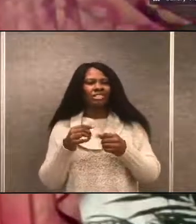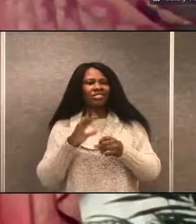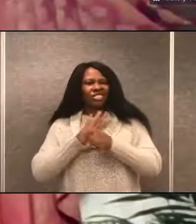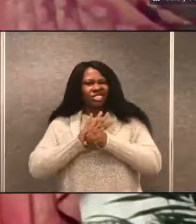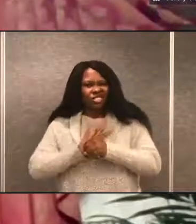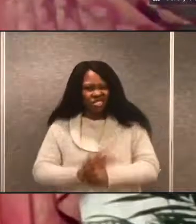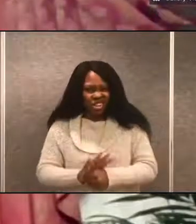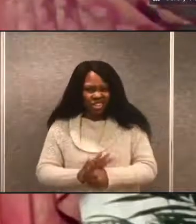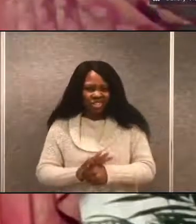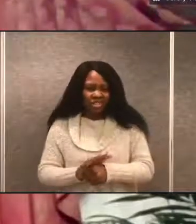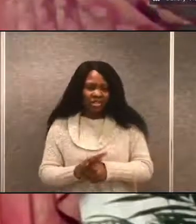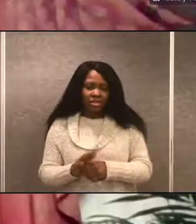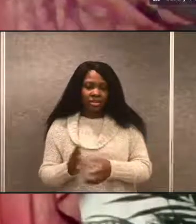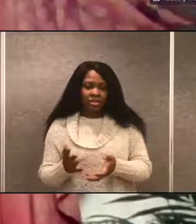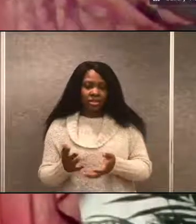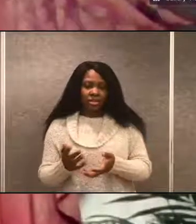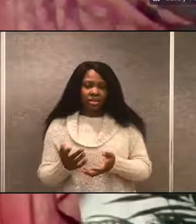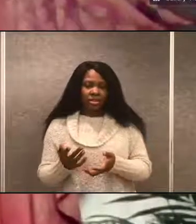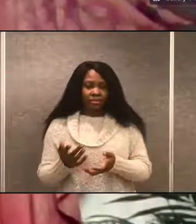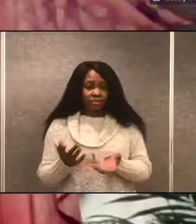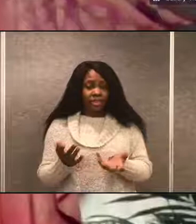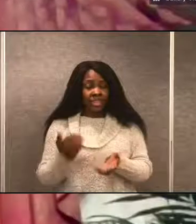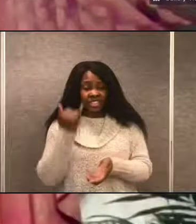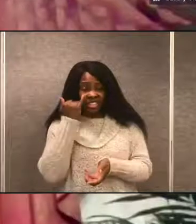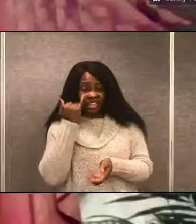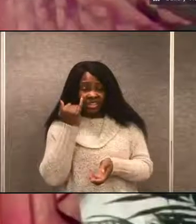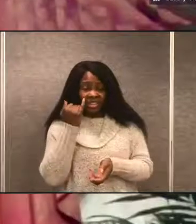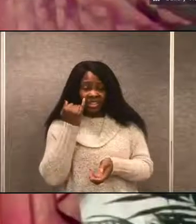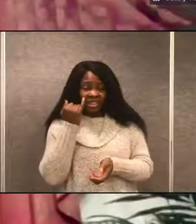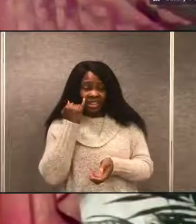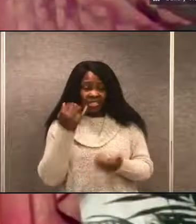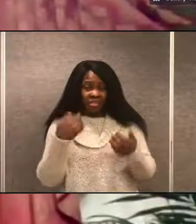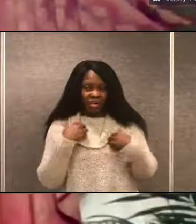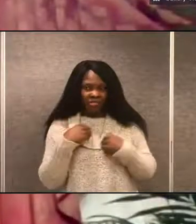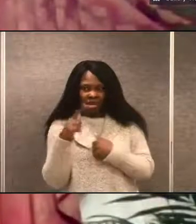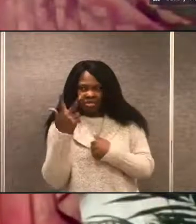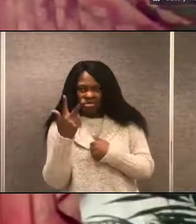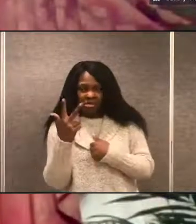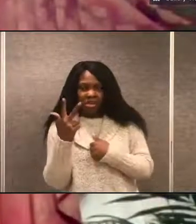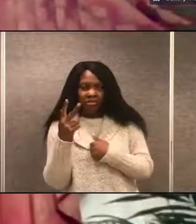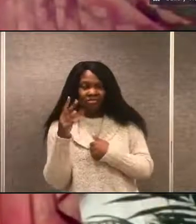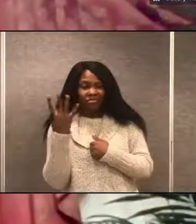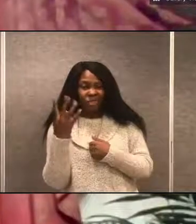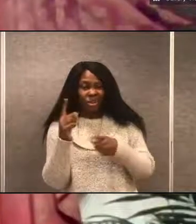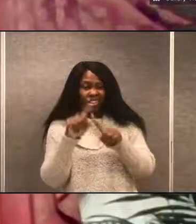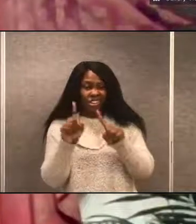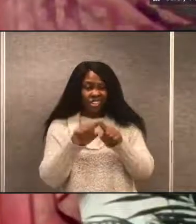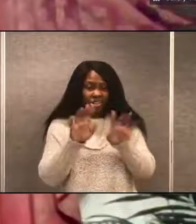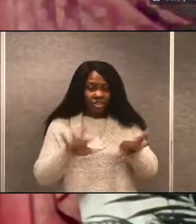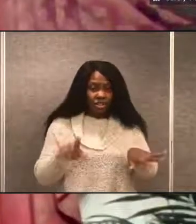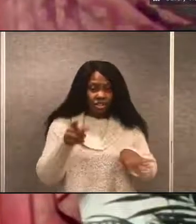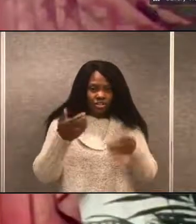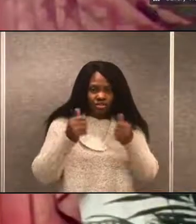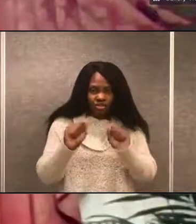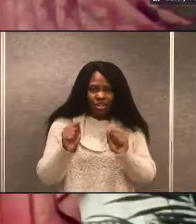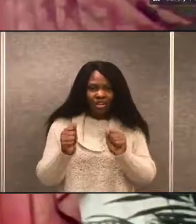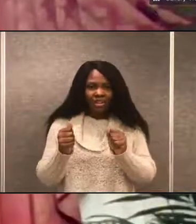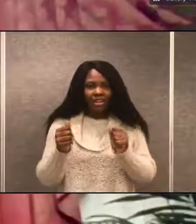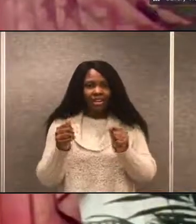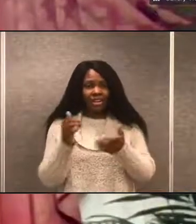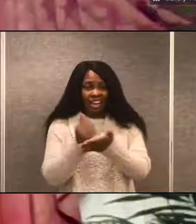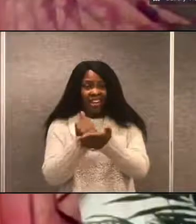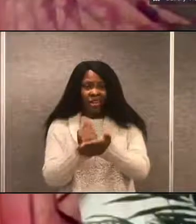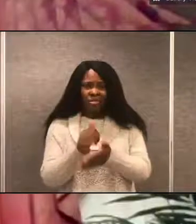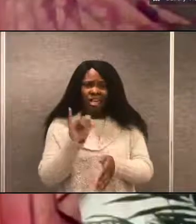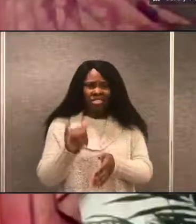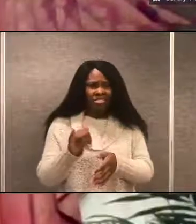it becomes really hard if you have 3 or 4 different children that you're trying to help with some online instruction. So what can they do for relief?